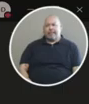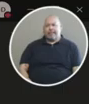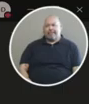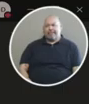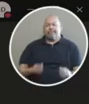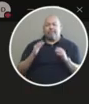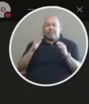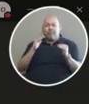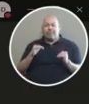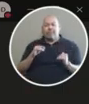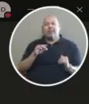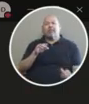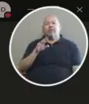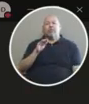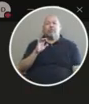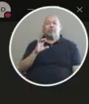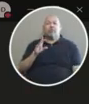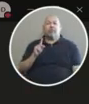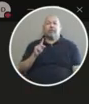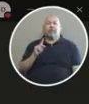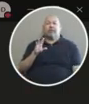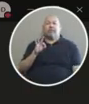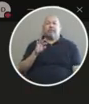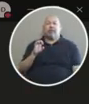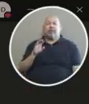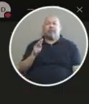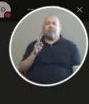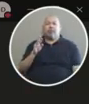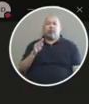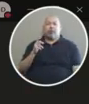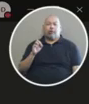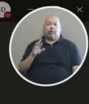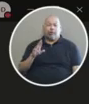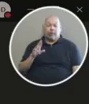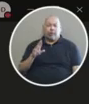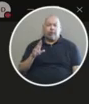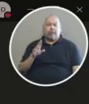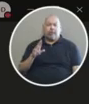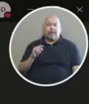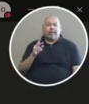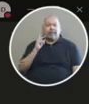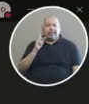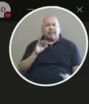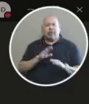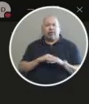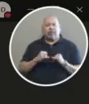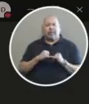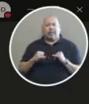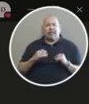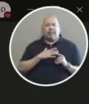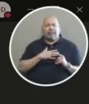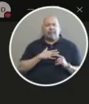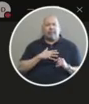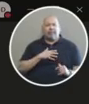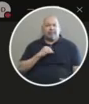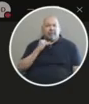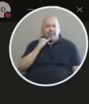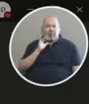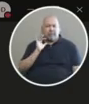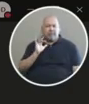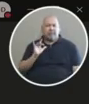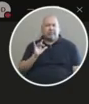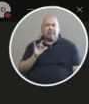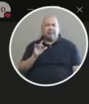Thank you. The next speaker is Mr. Rick Seeberger. Mr. Seeberger, I see that you're on the line. Please unmute your phone by